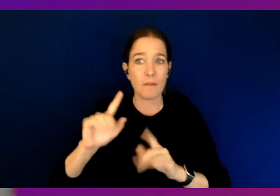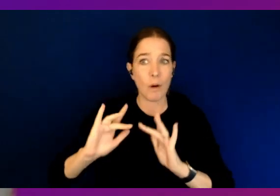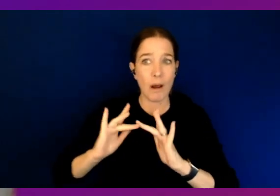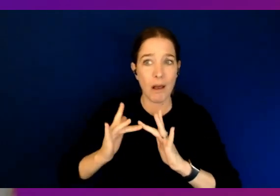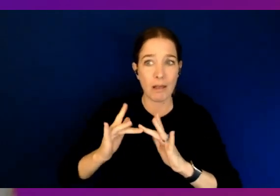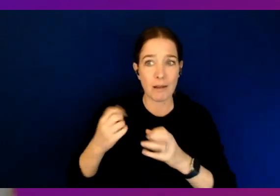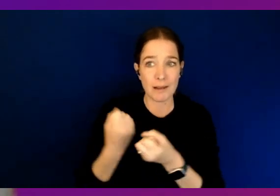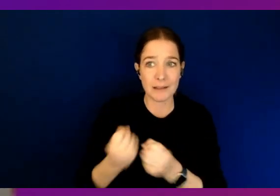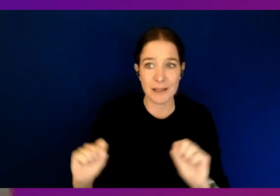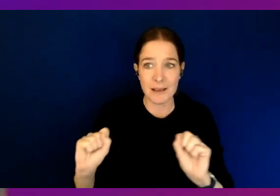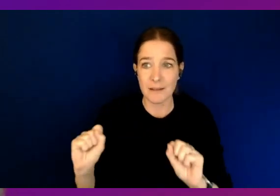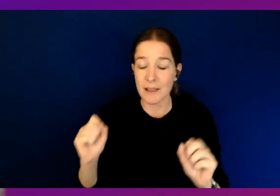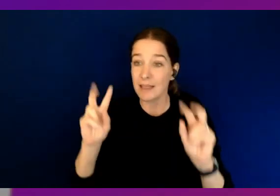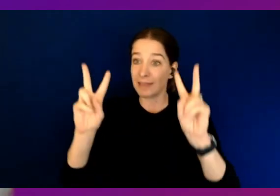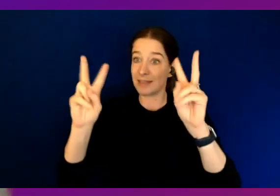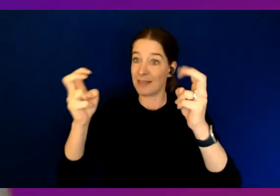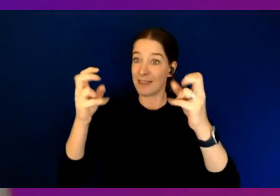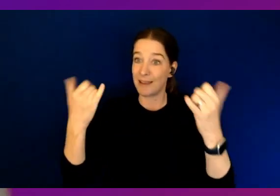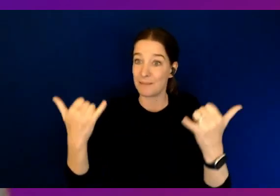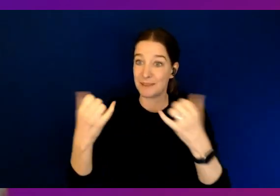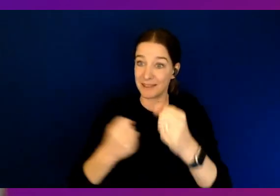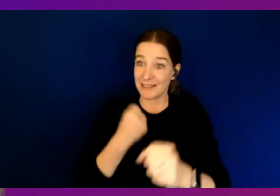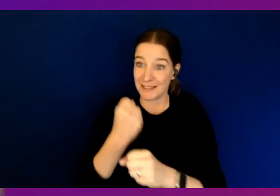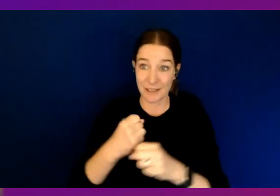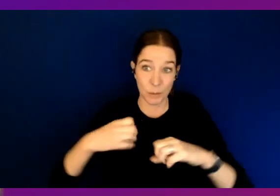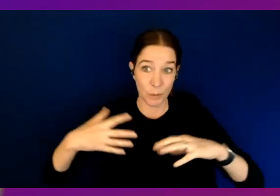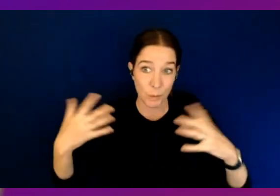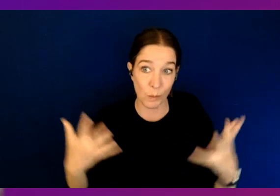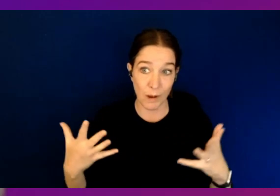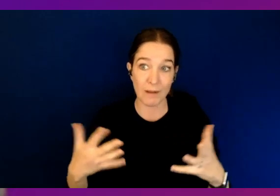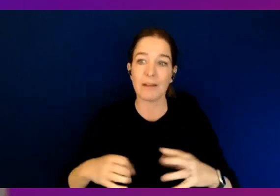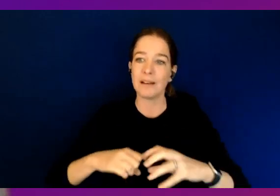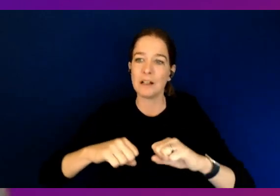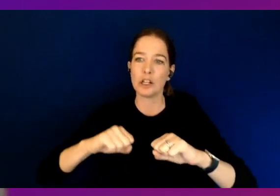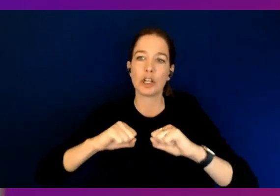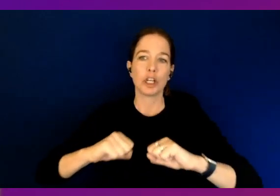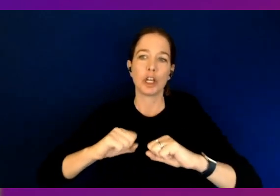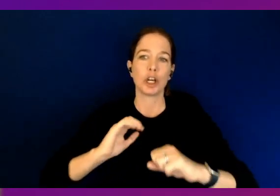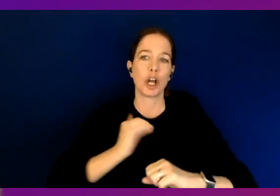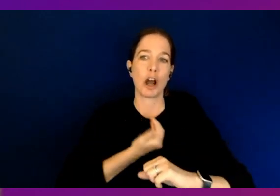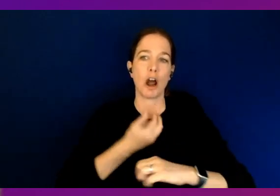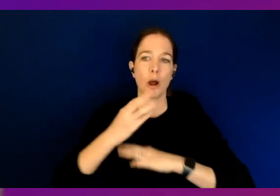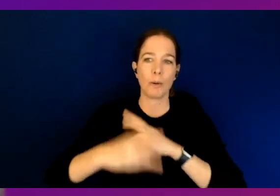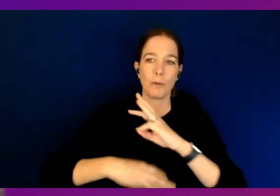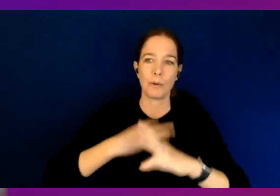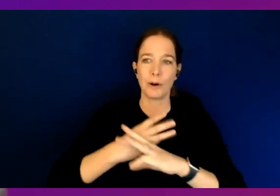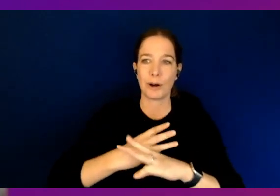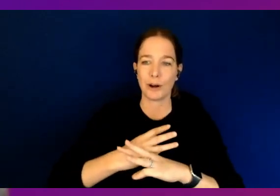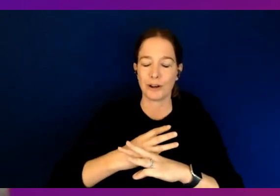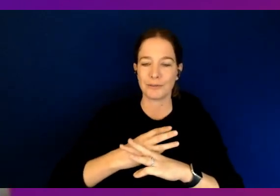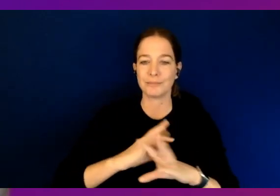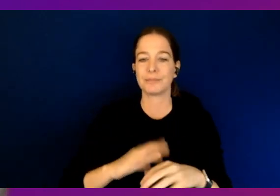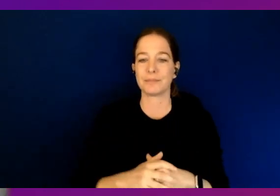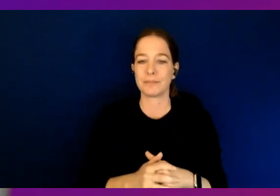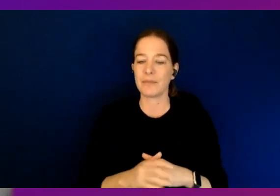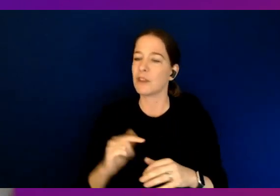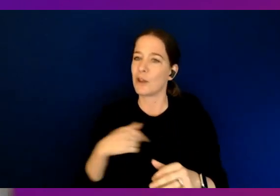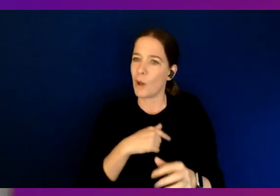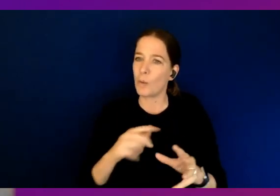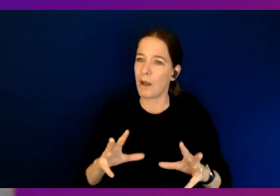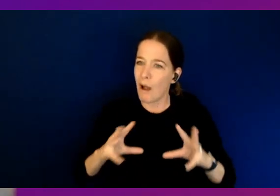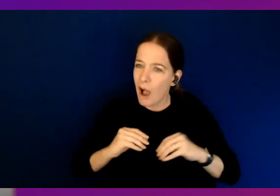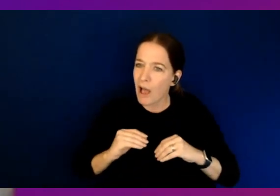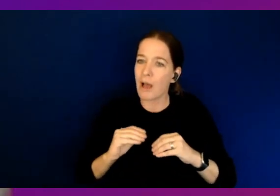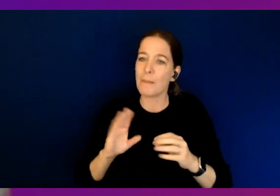year's overarching theme is Secure Our World. Now, this calls us to action to adopt improved and ongoing cyber hygiene. By committing